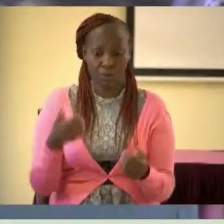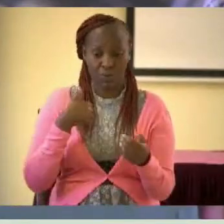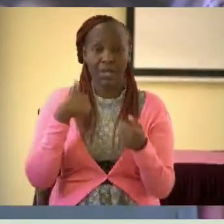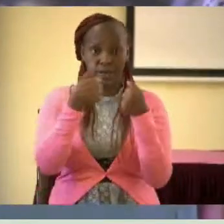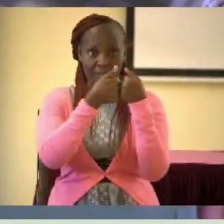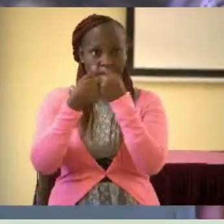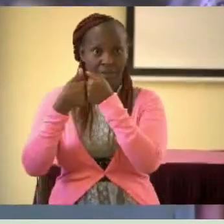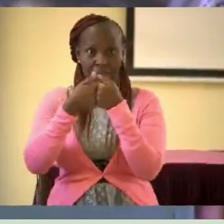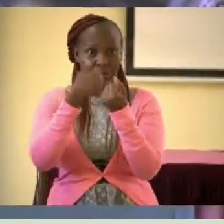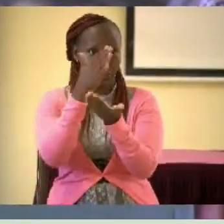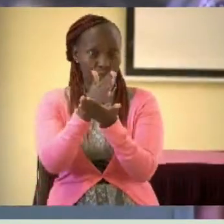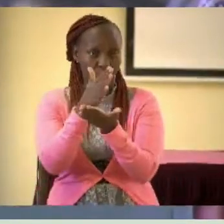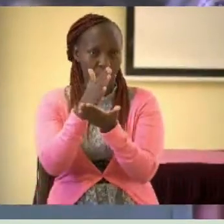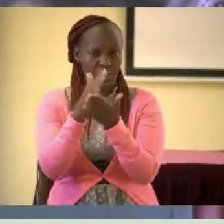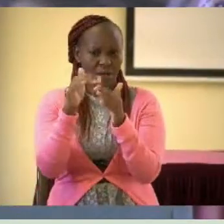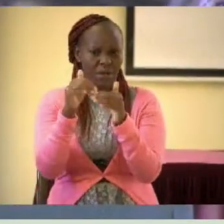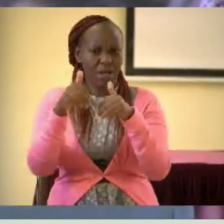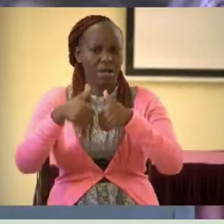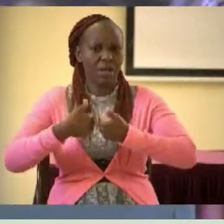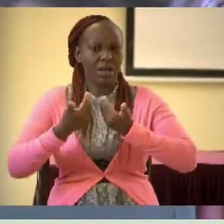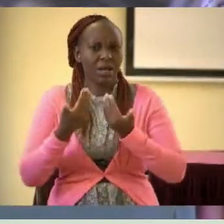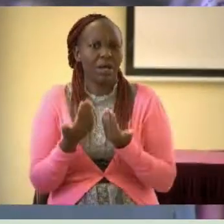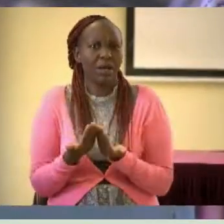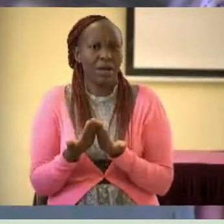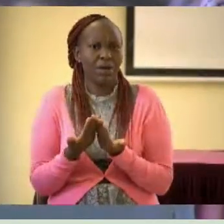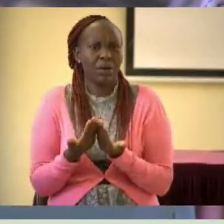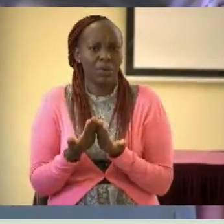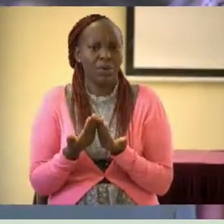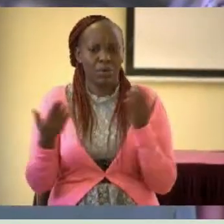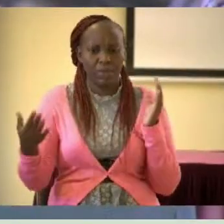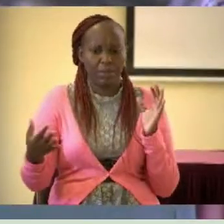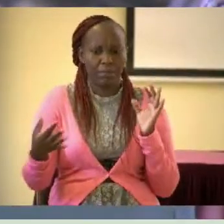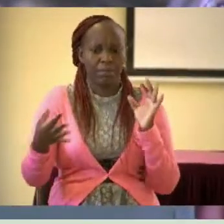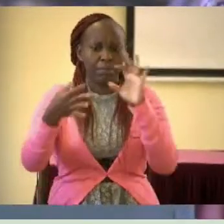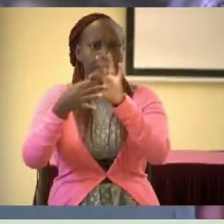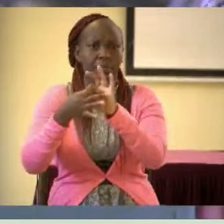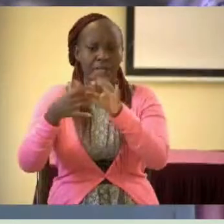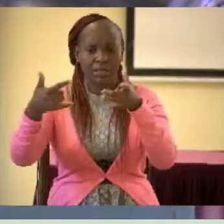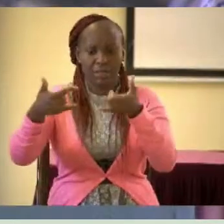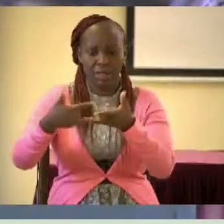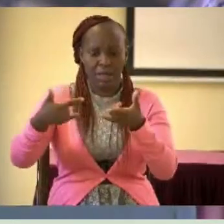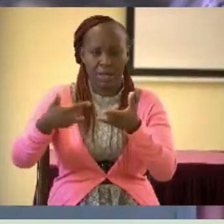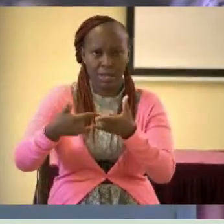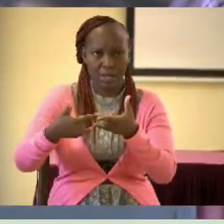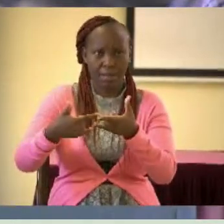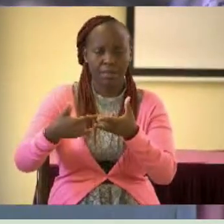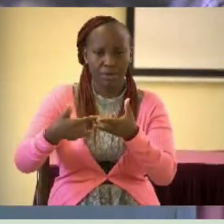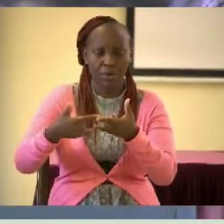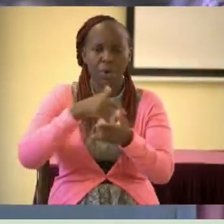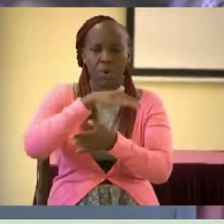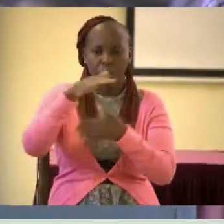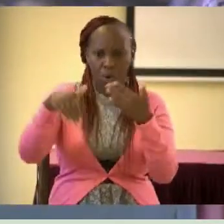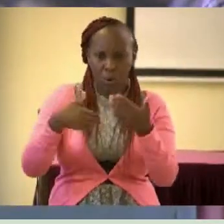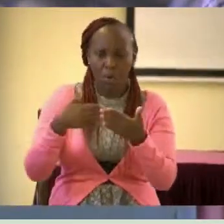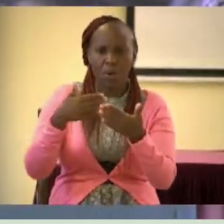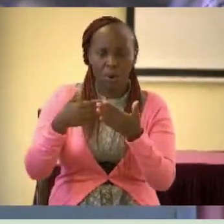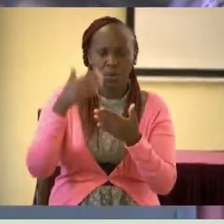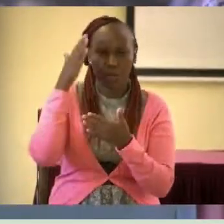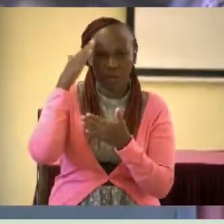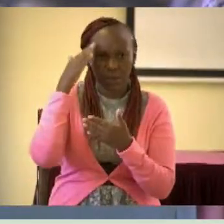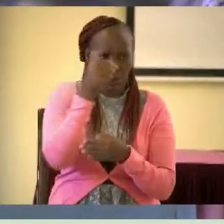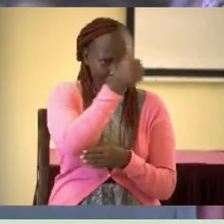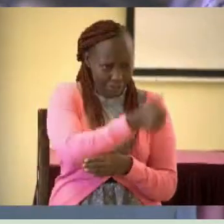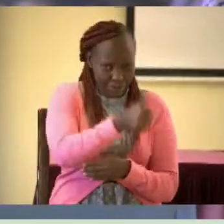challenge, how do we then bridge the gap to ensure that each one